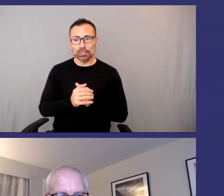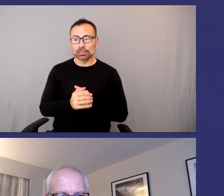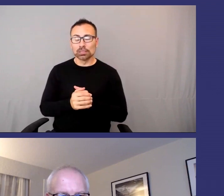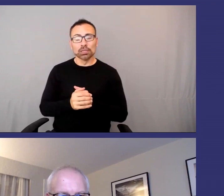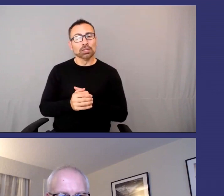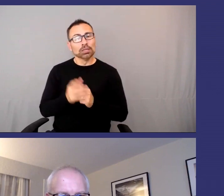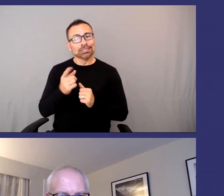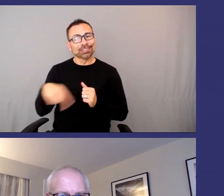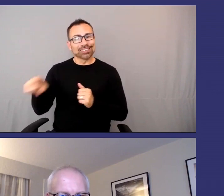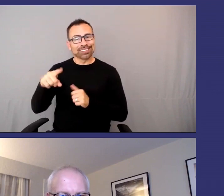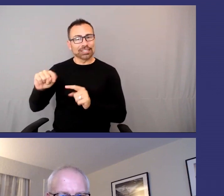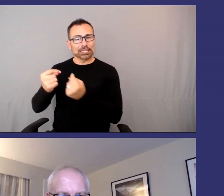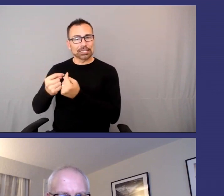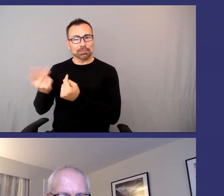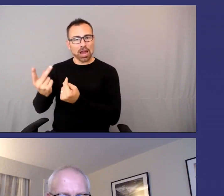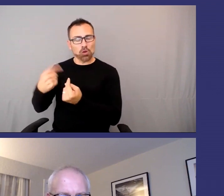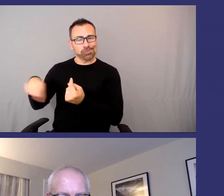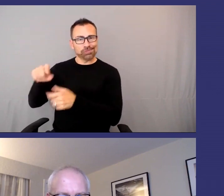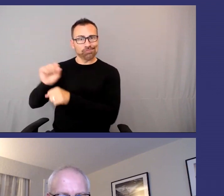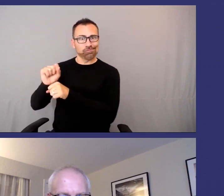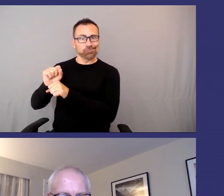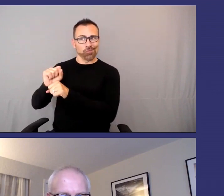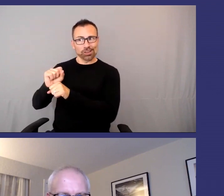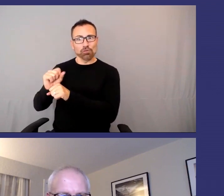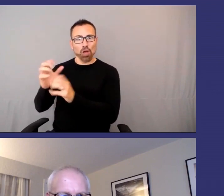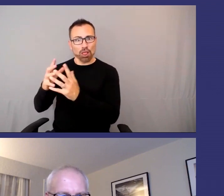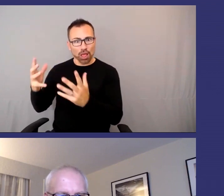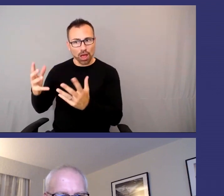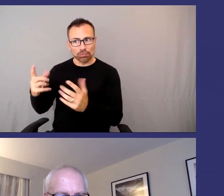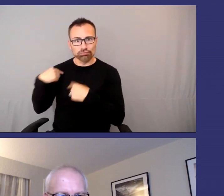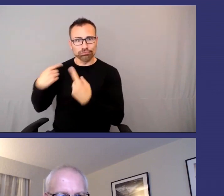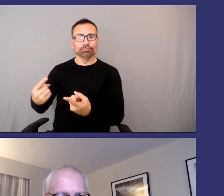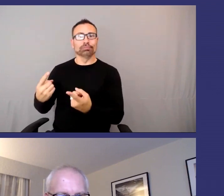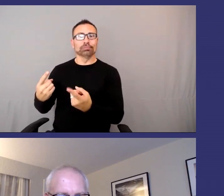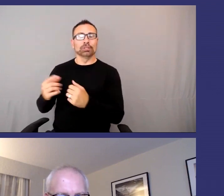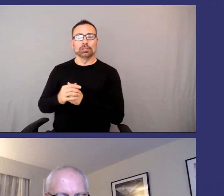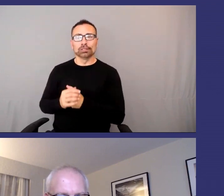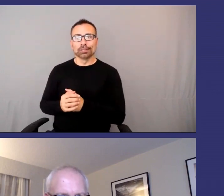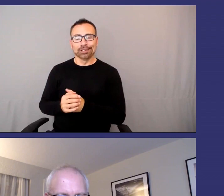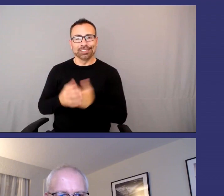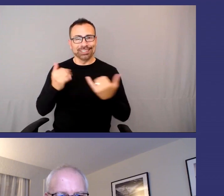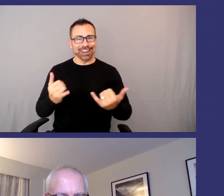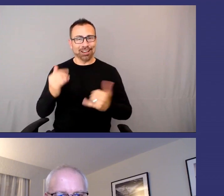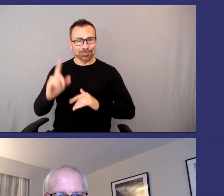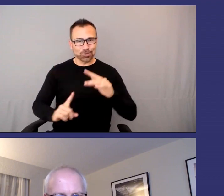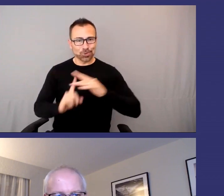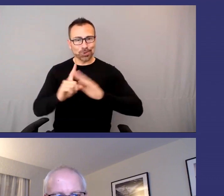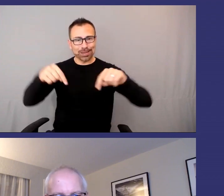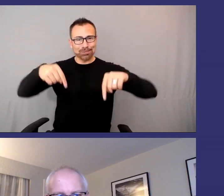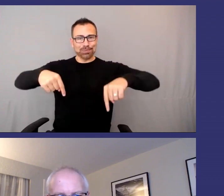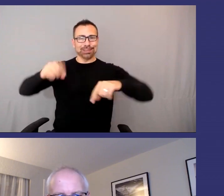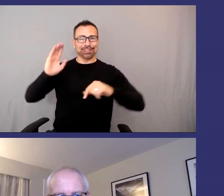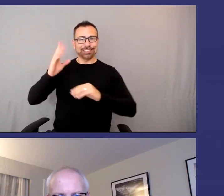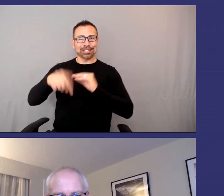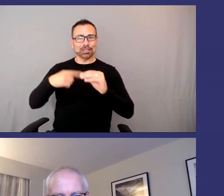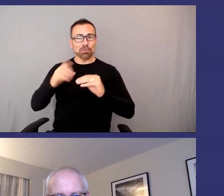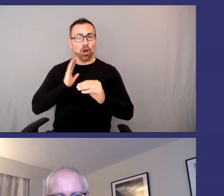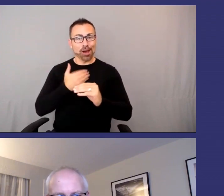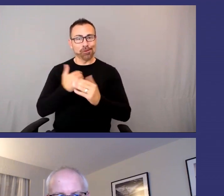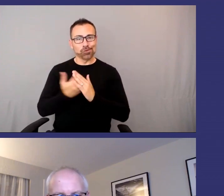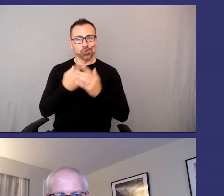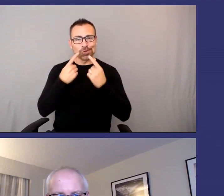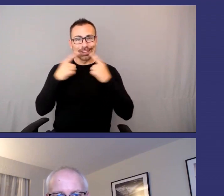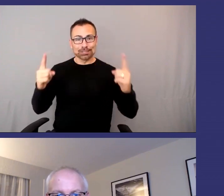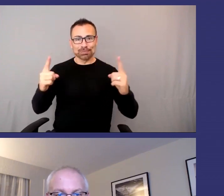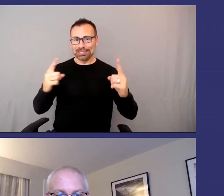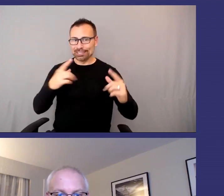It's really great to be here to talk about the recent preview announcement of OpenSearch Serverless. Yeah,